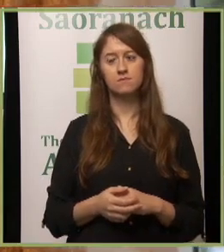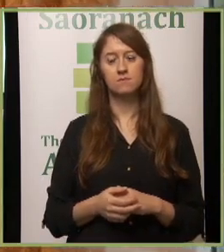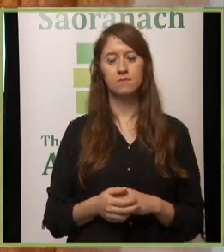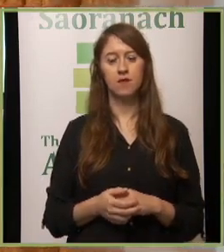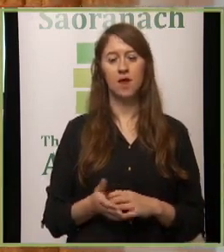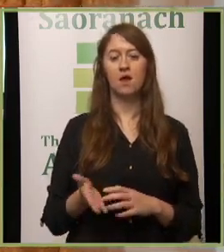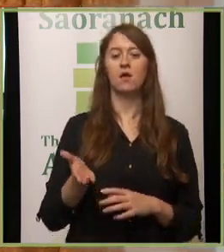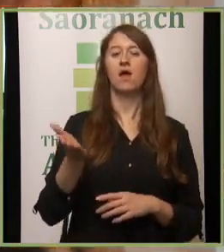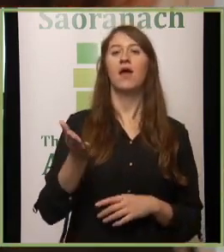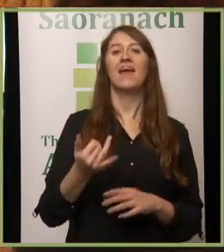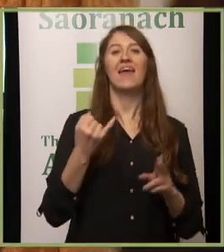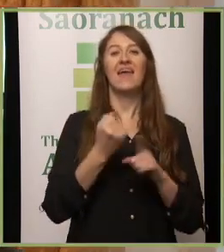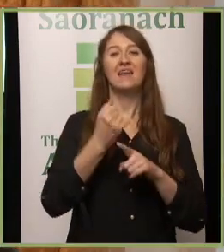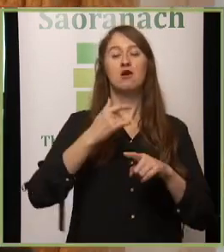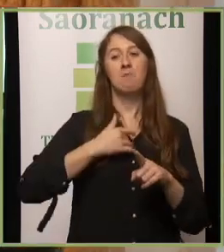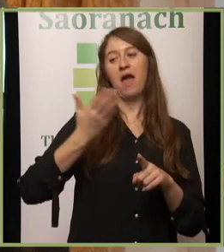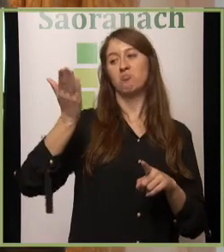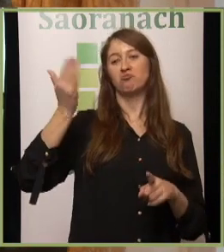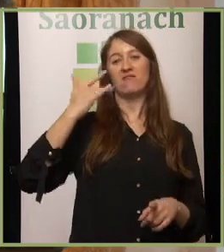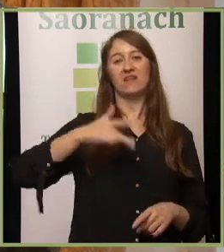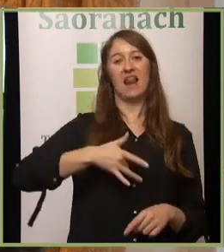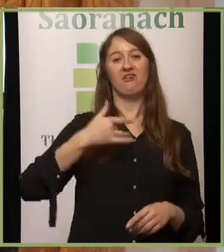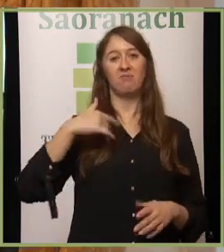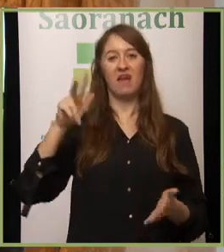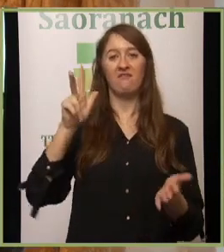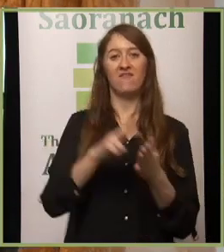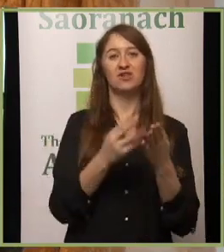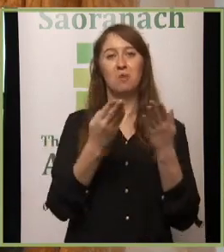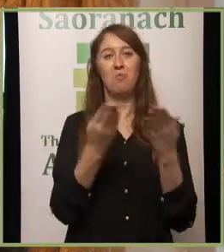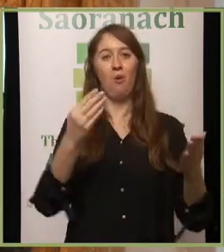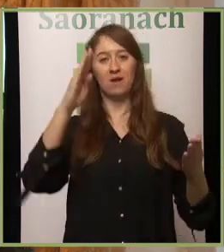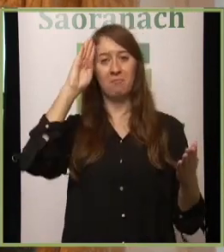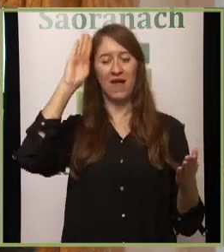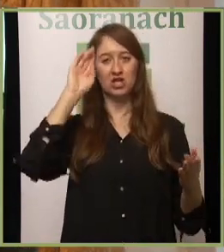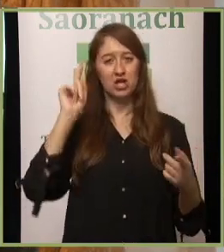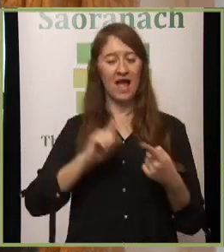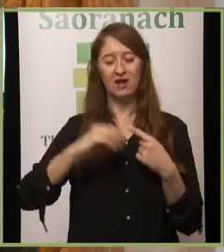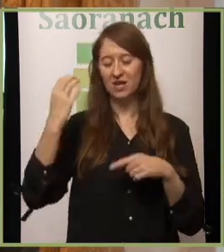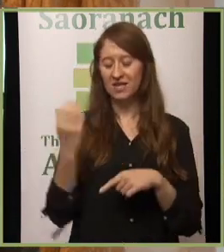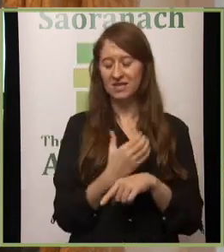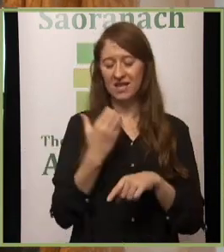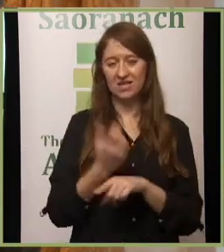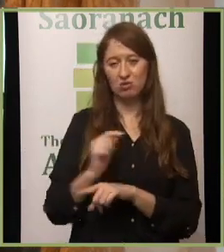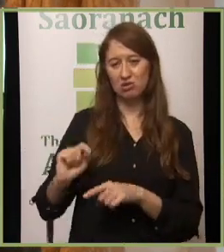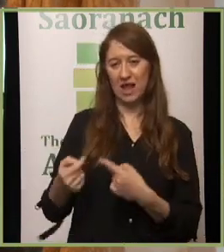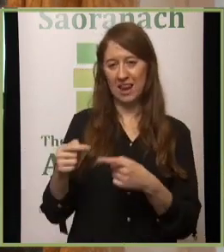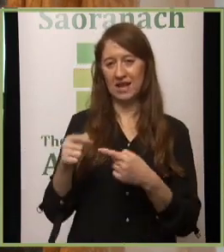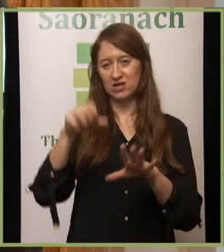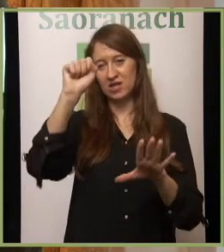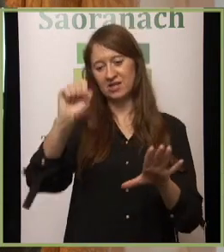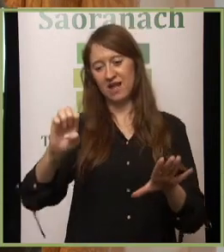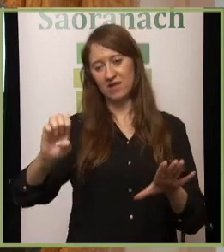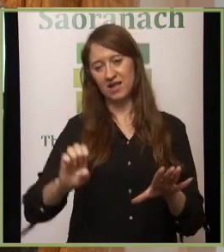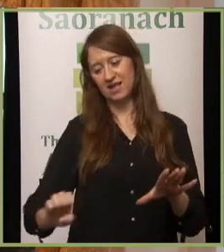In a previous life, I was a fisheries board manager, and we had an ongoing challenge in the southeast of Ireland